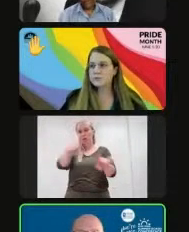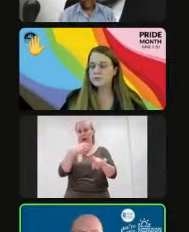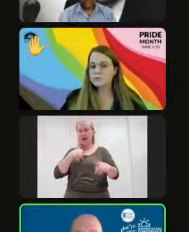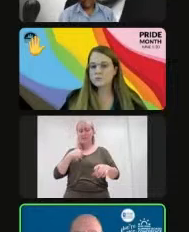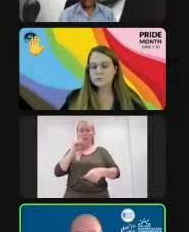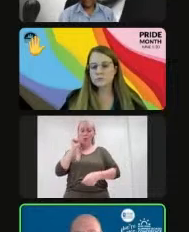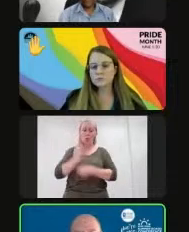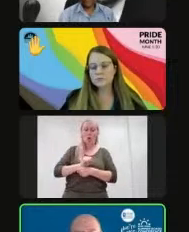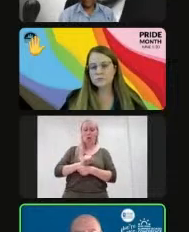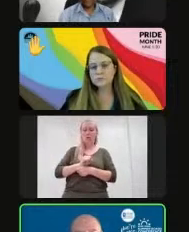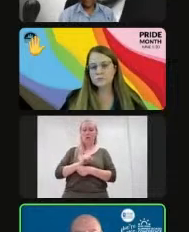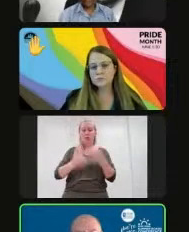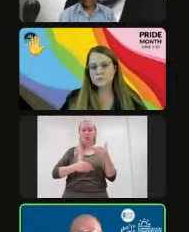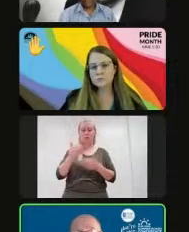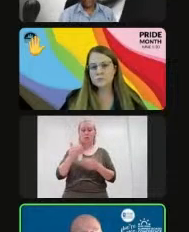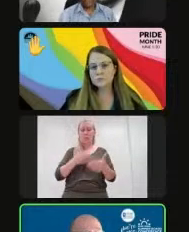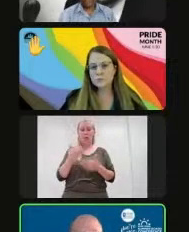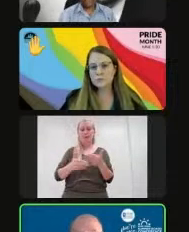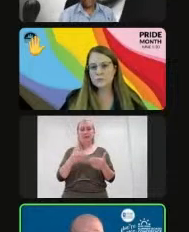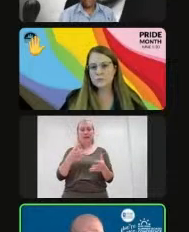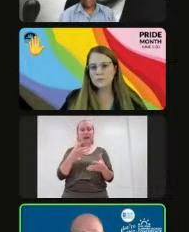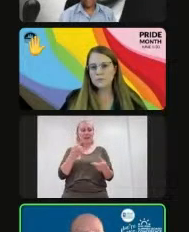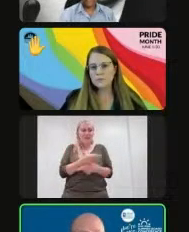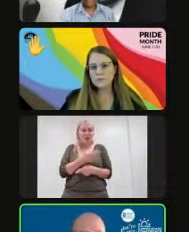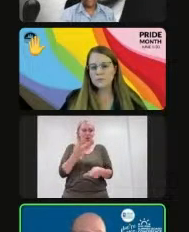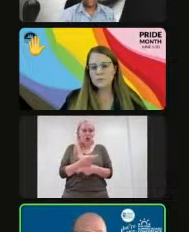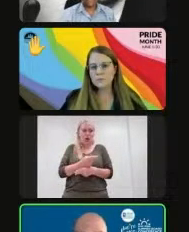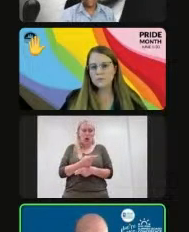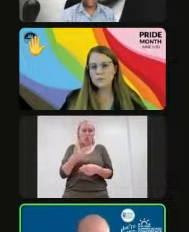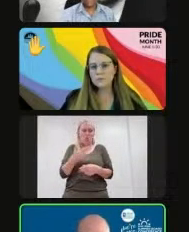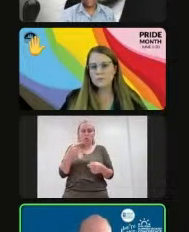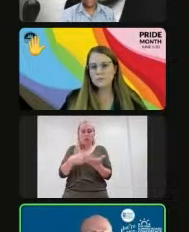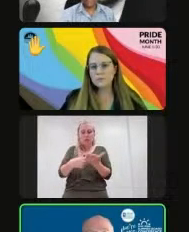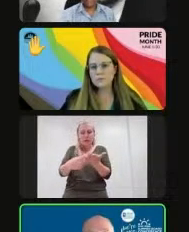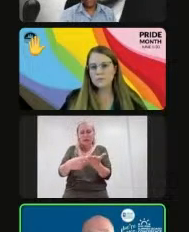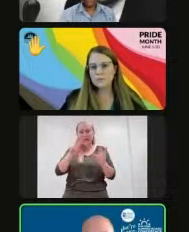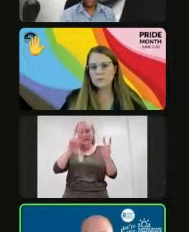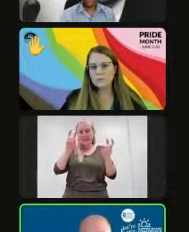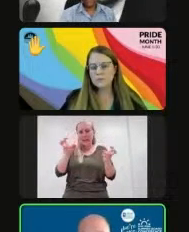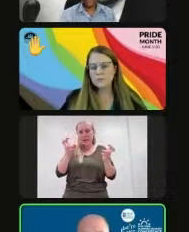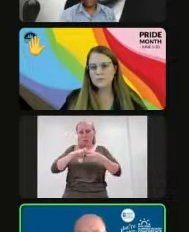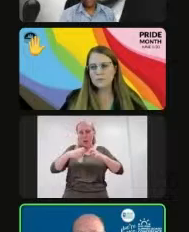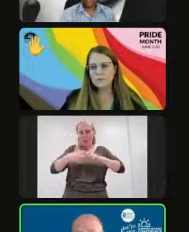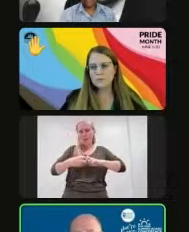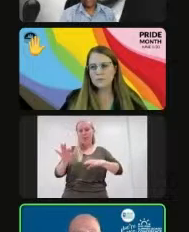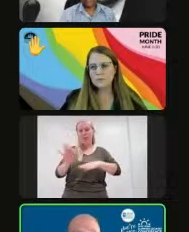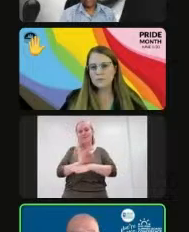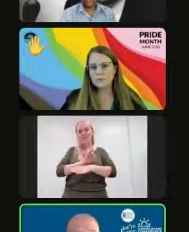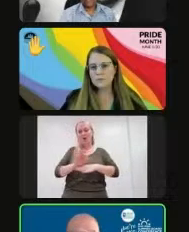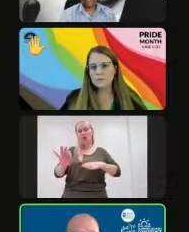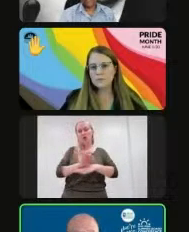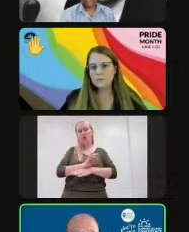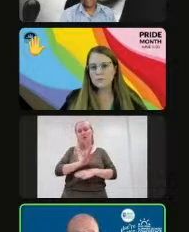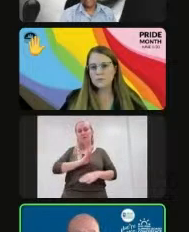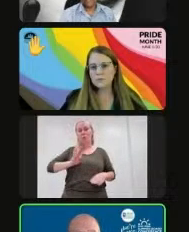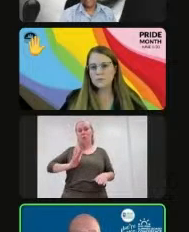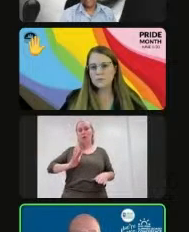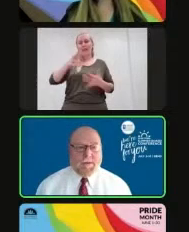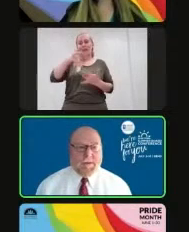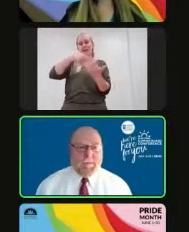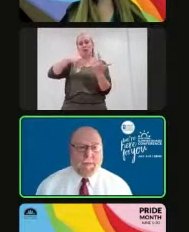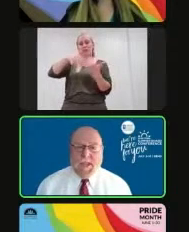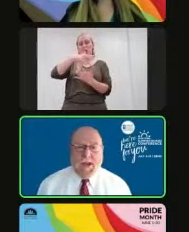processing and dealing with issues in the function of the board and the interpersonal issues on the